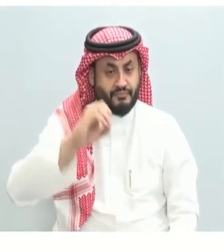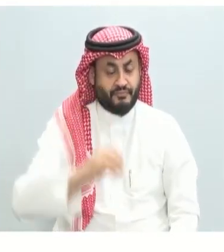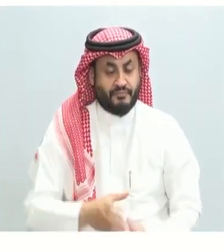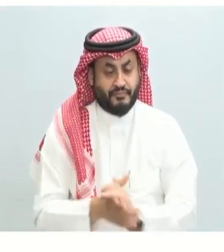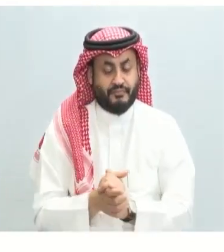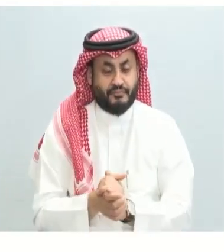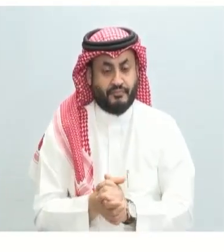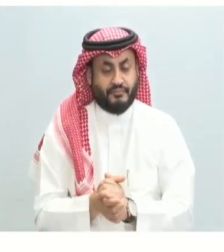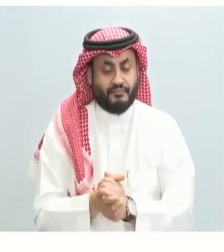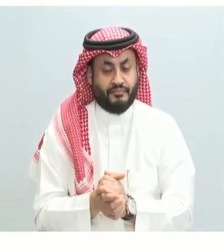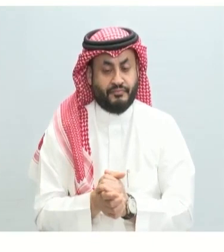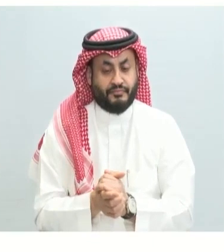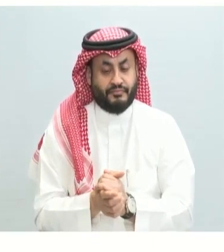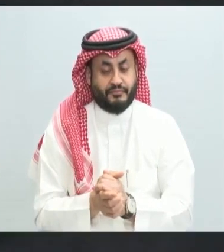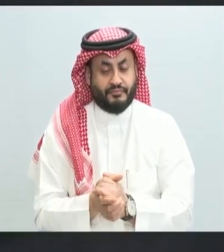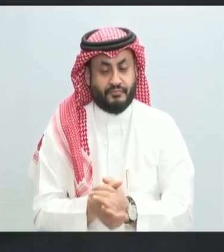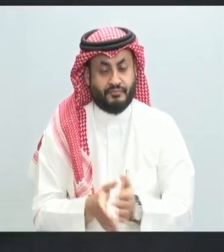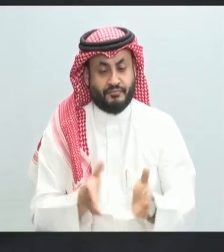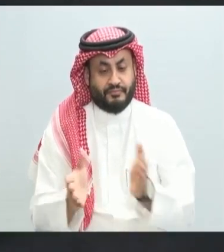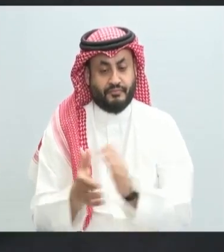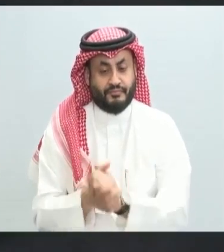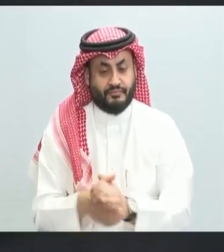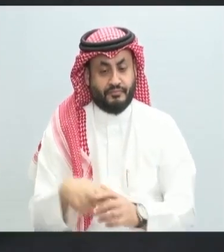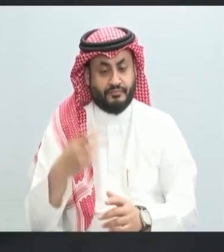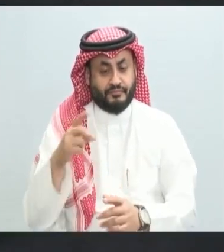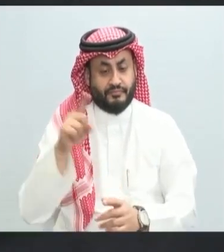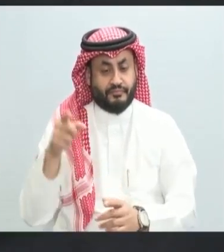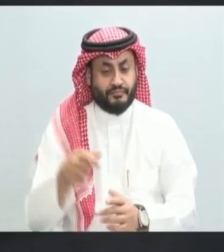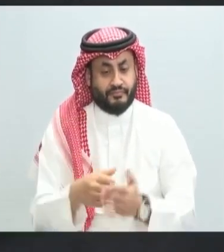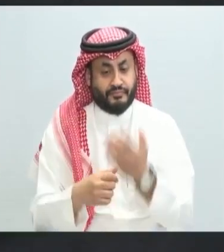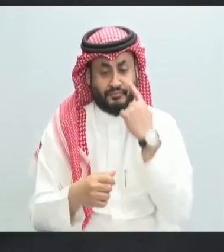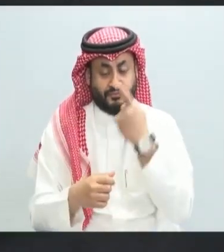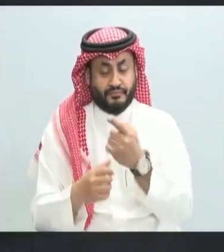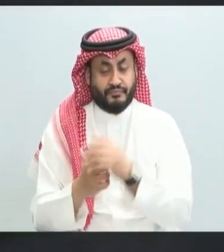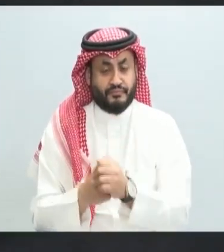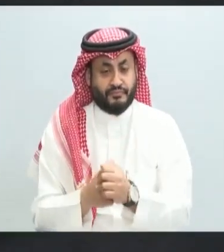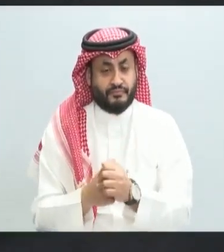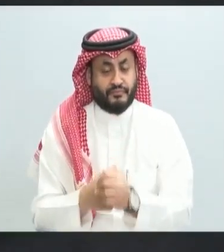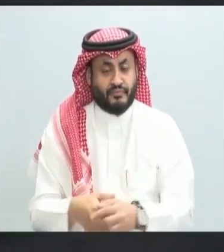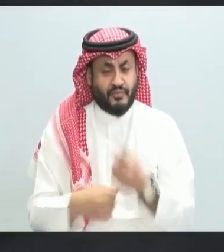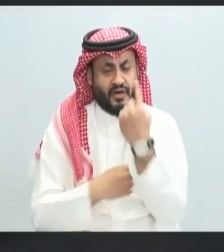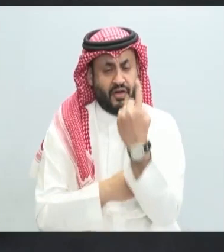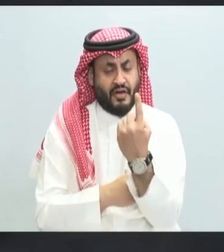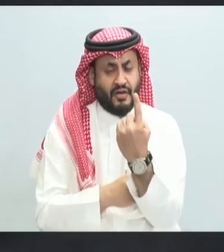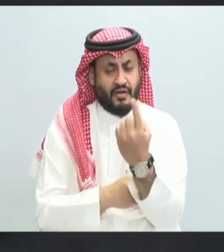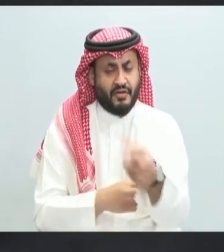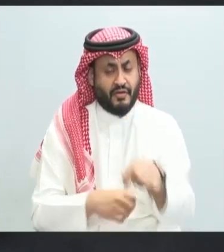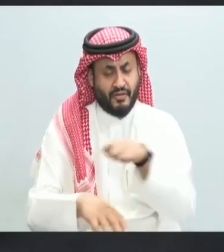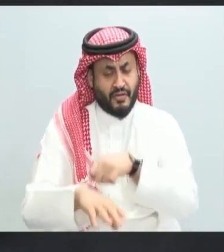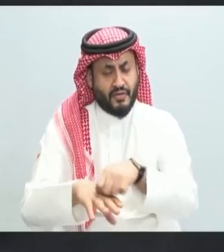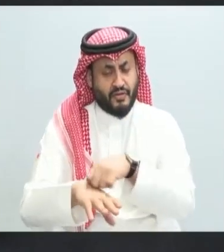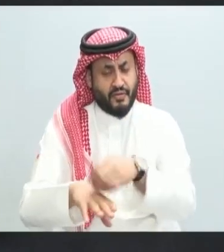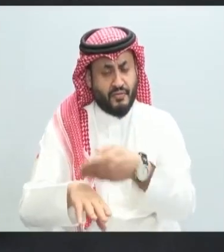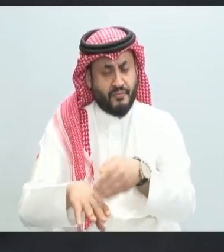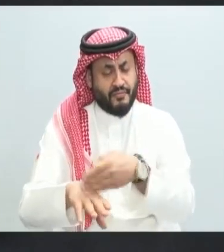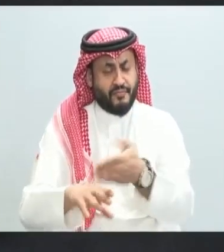to people. Also, the other question we can see on our book, which is, Can I use